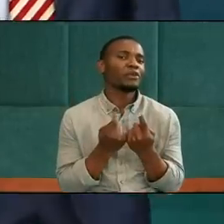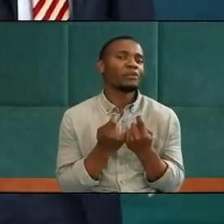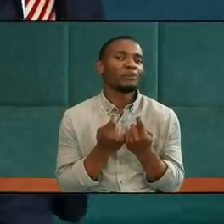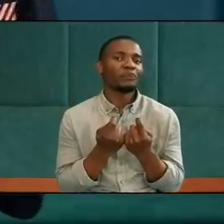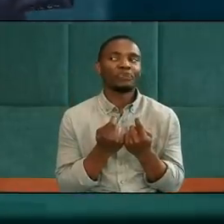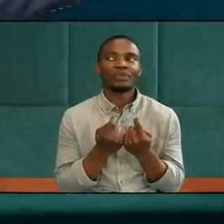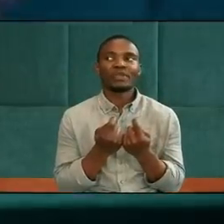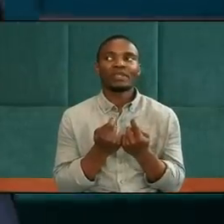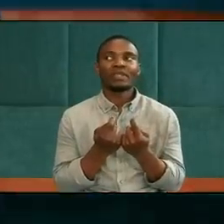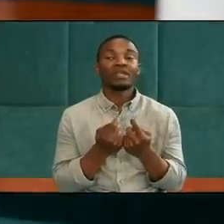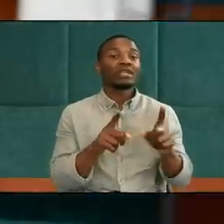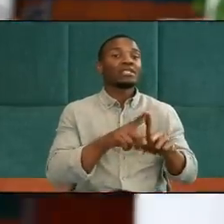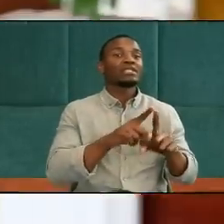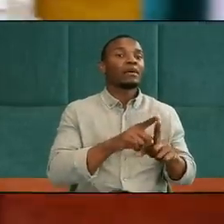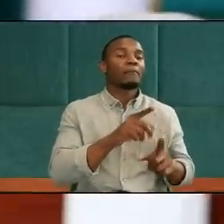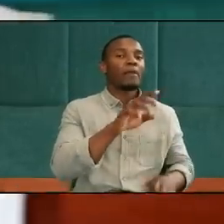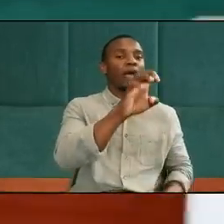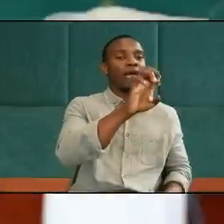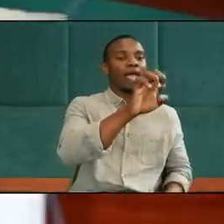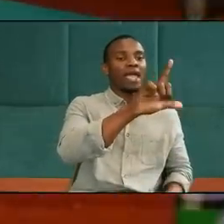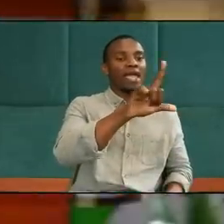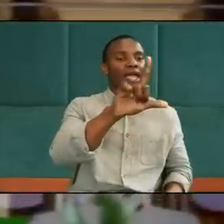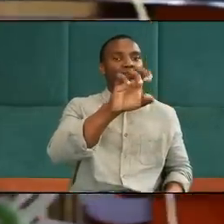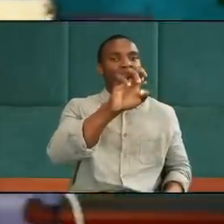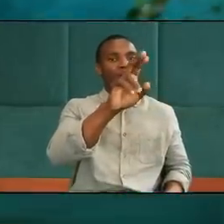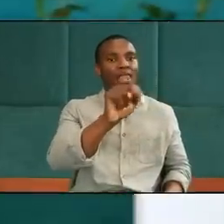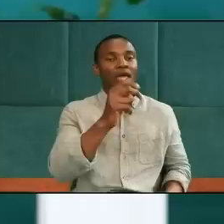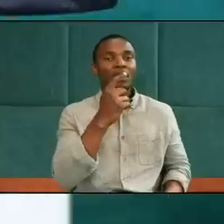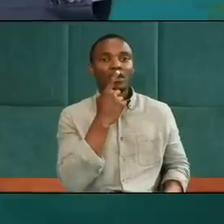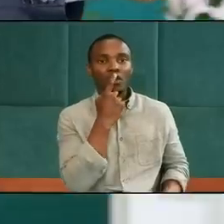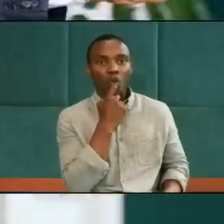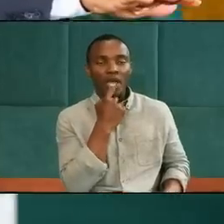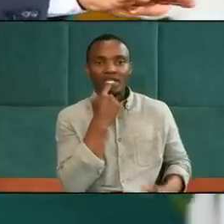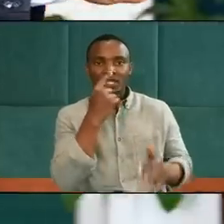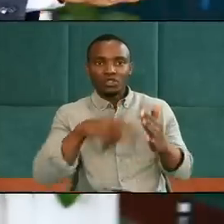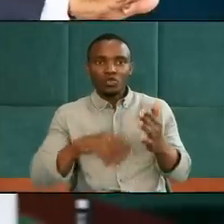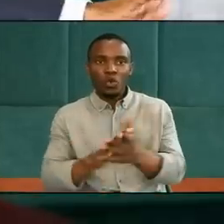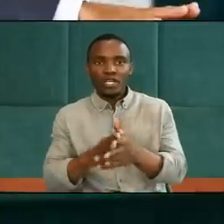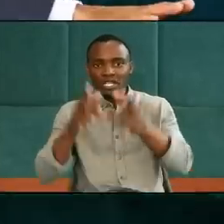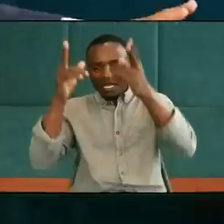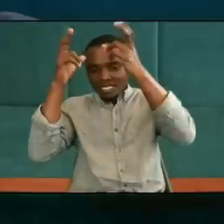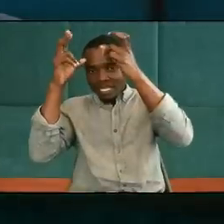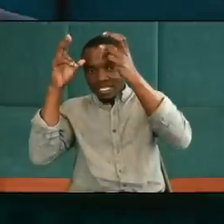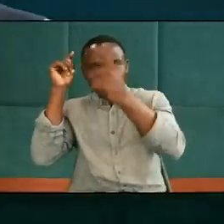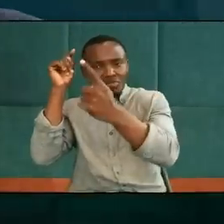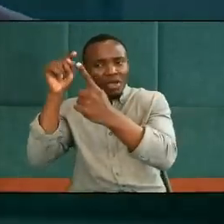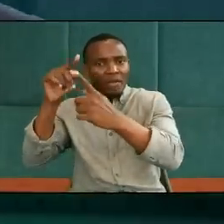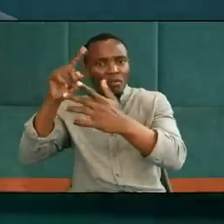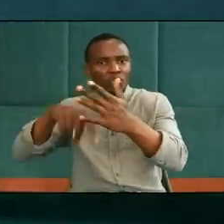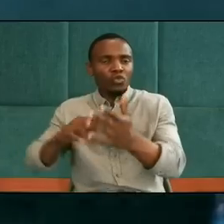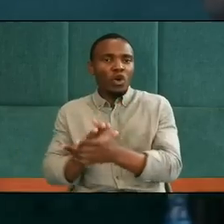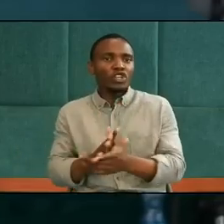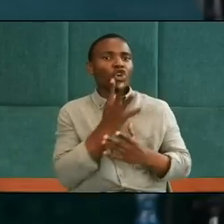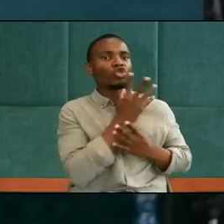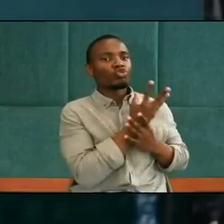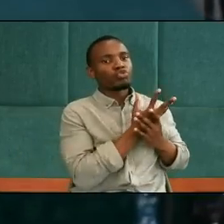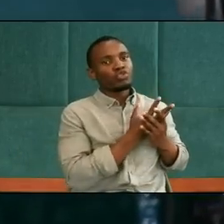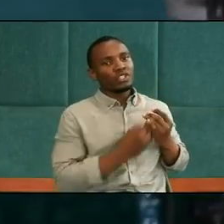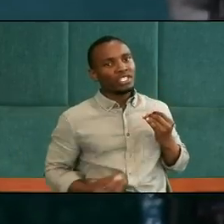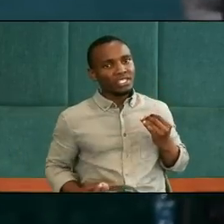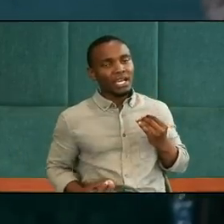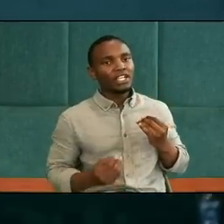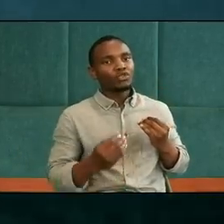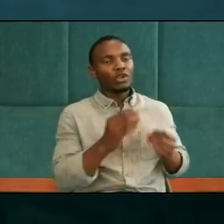team? Ellen White says Satan's purpose was to discourage Christ.